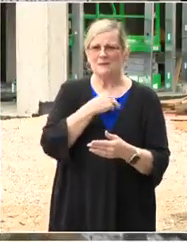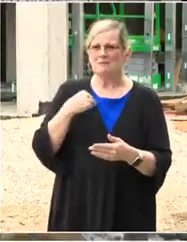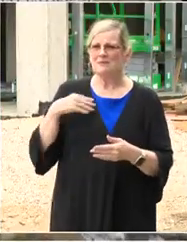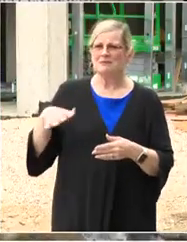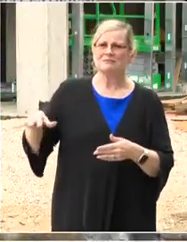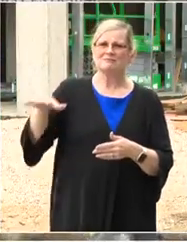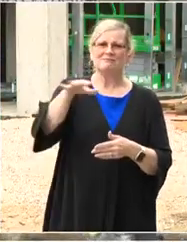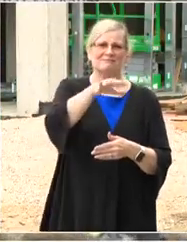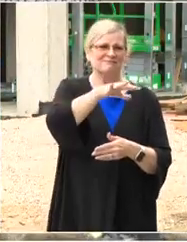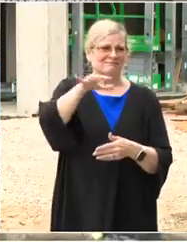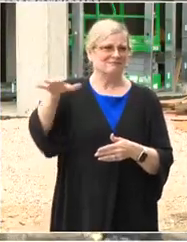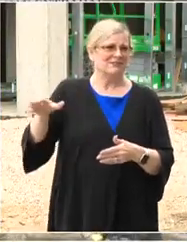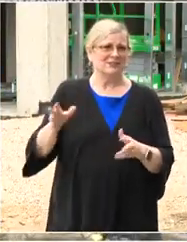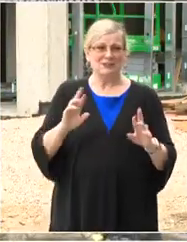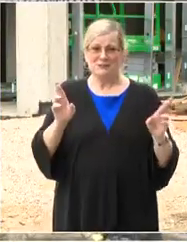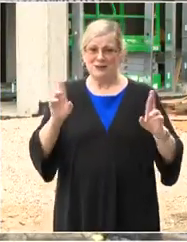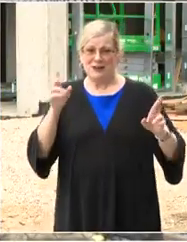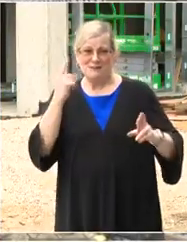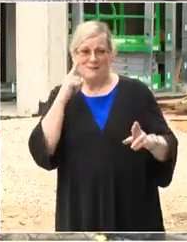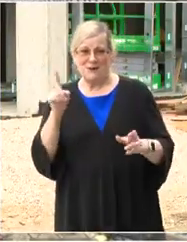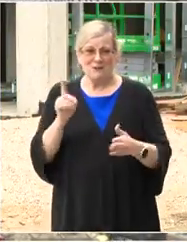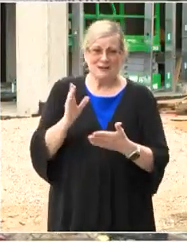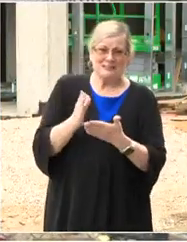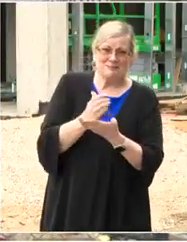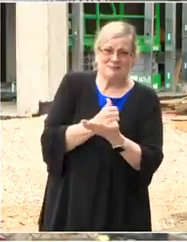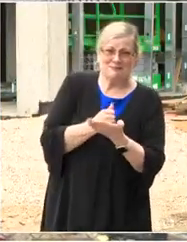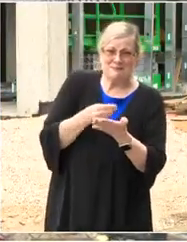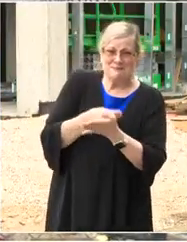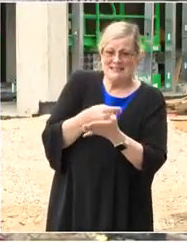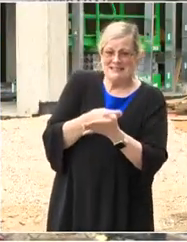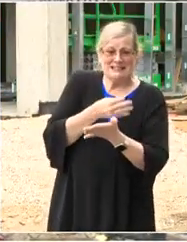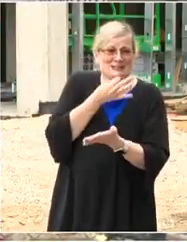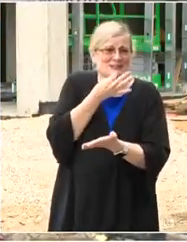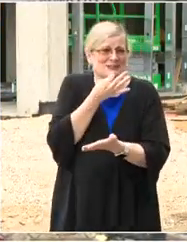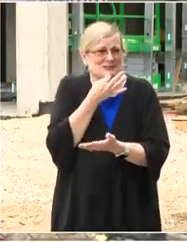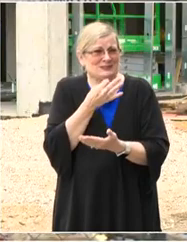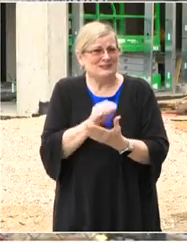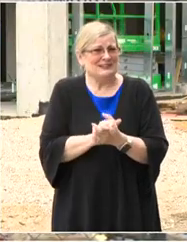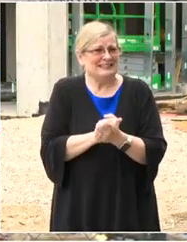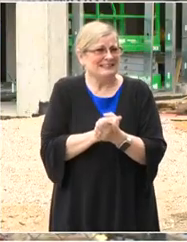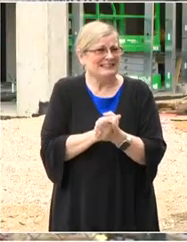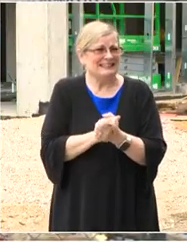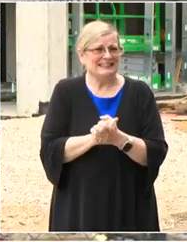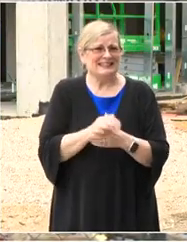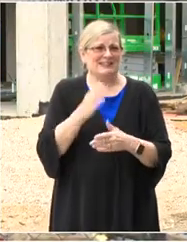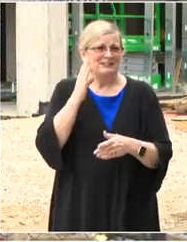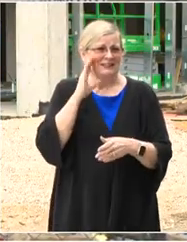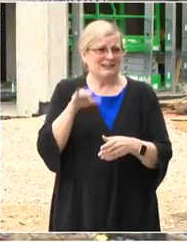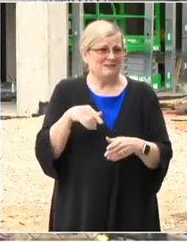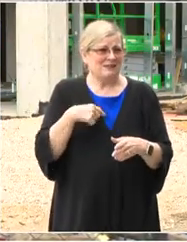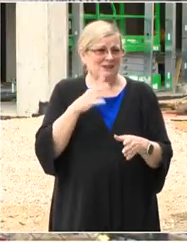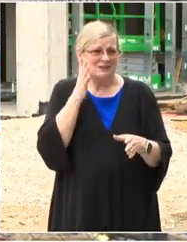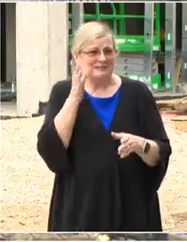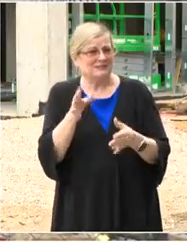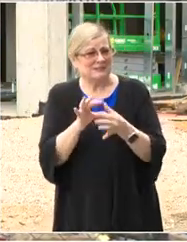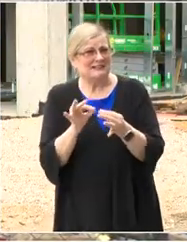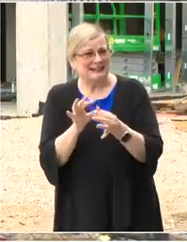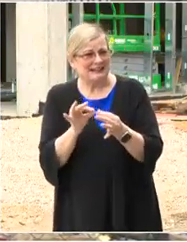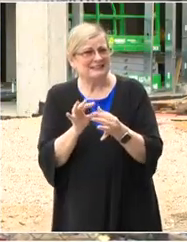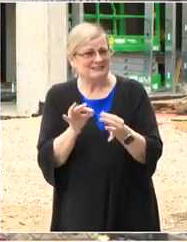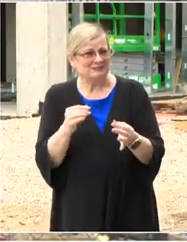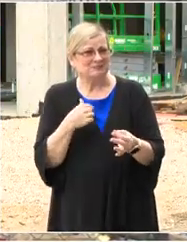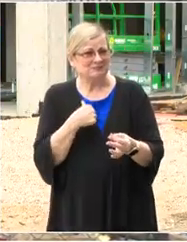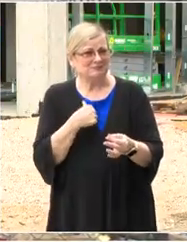budget oversight hearing, and I'll be there, and you can get a preview of what I'm going to say from our remarks